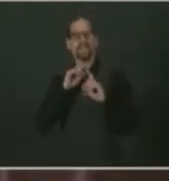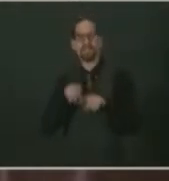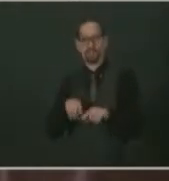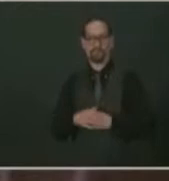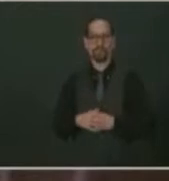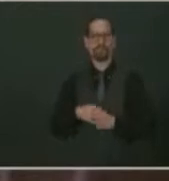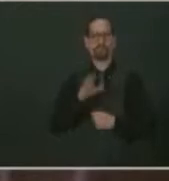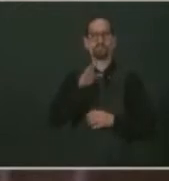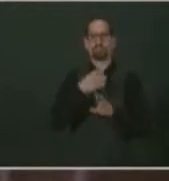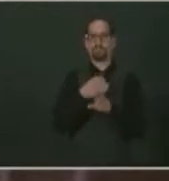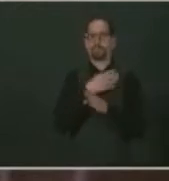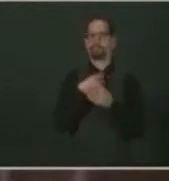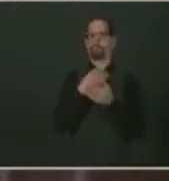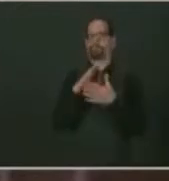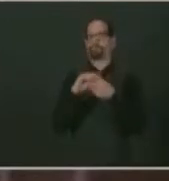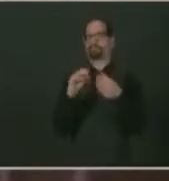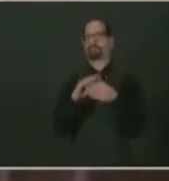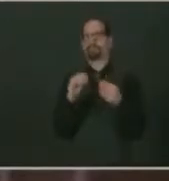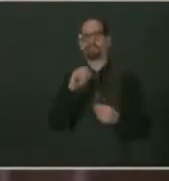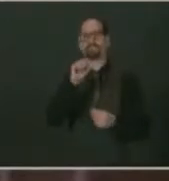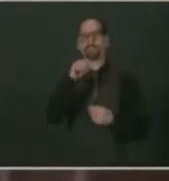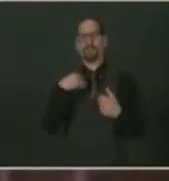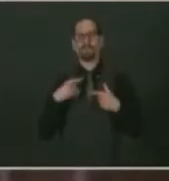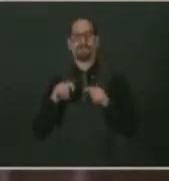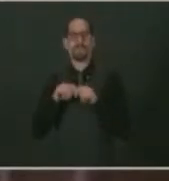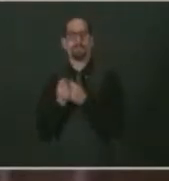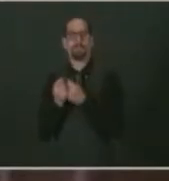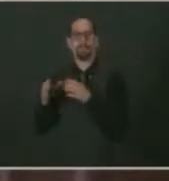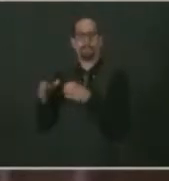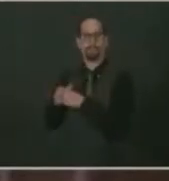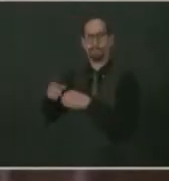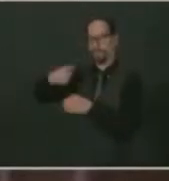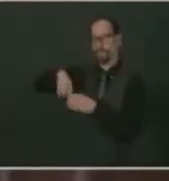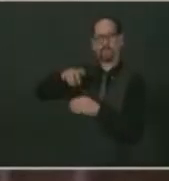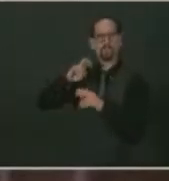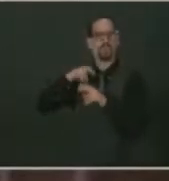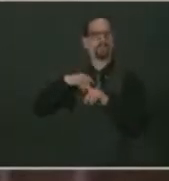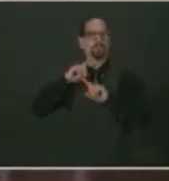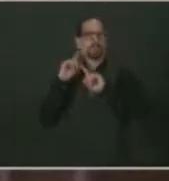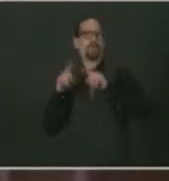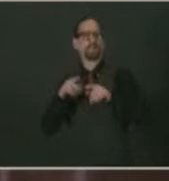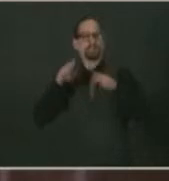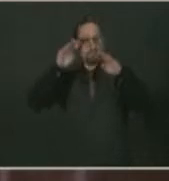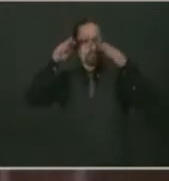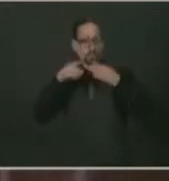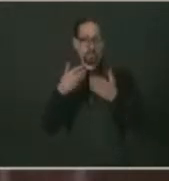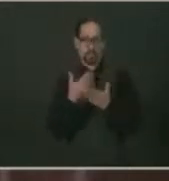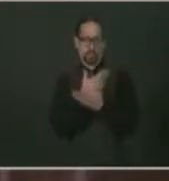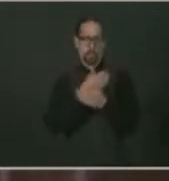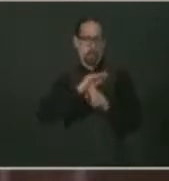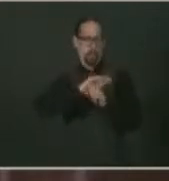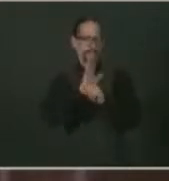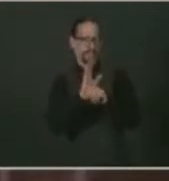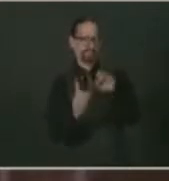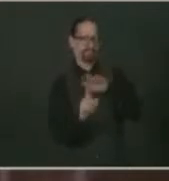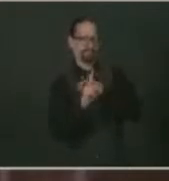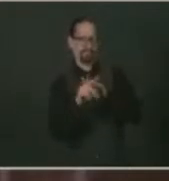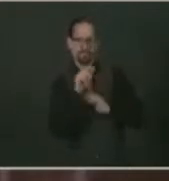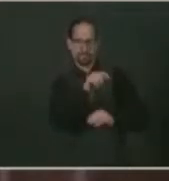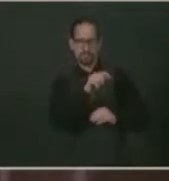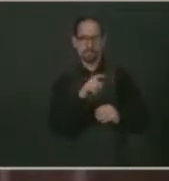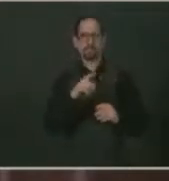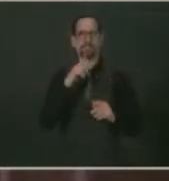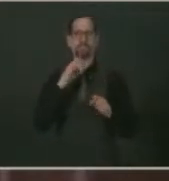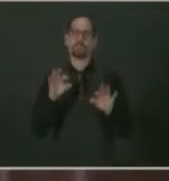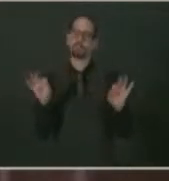strategy team that's focused on this overall. A key is messaging and to help the